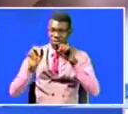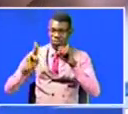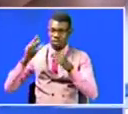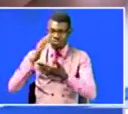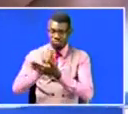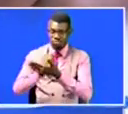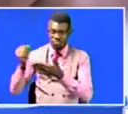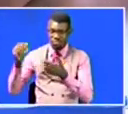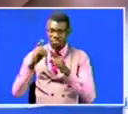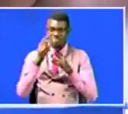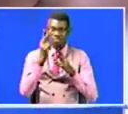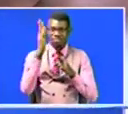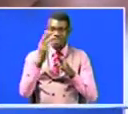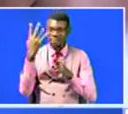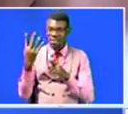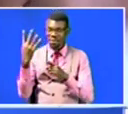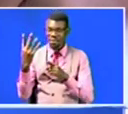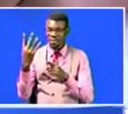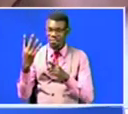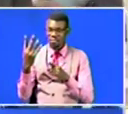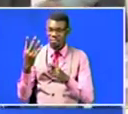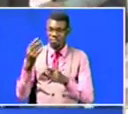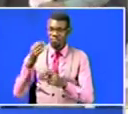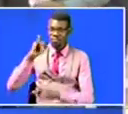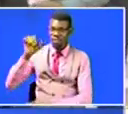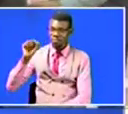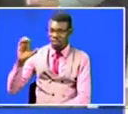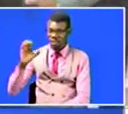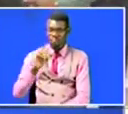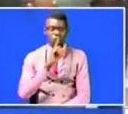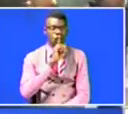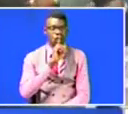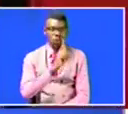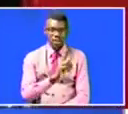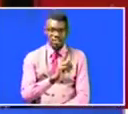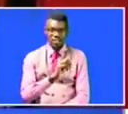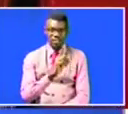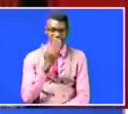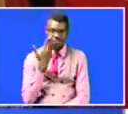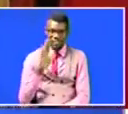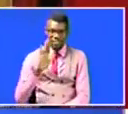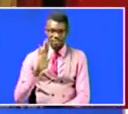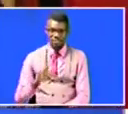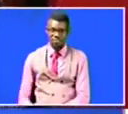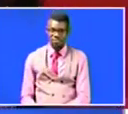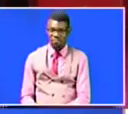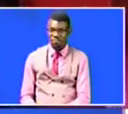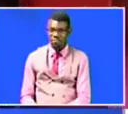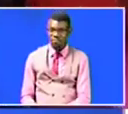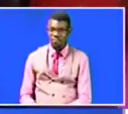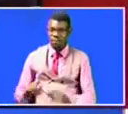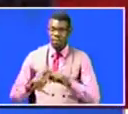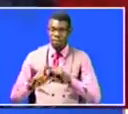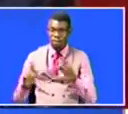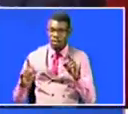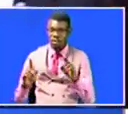the 2nd of April, as directed by the judge's employer, the Judicial Service Commission. It was, however,